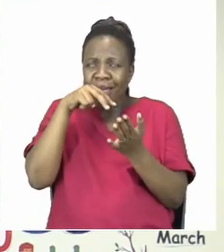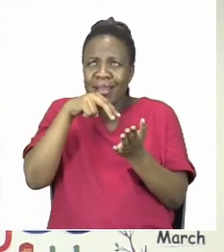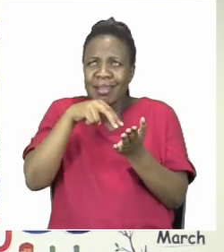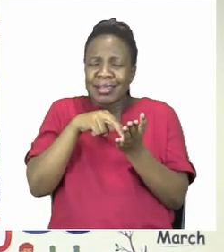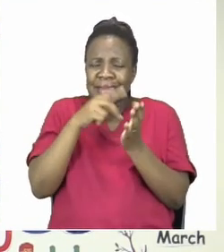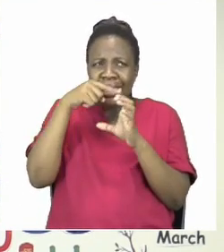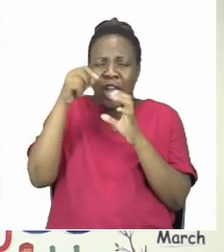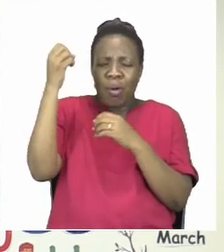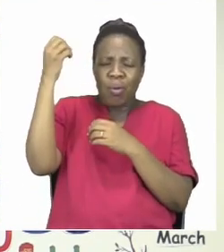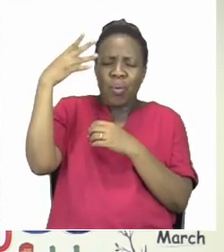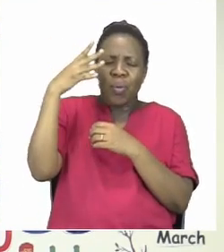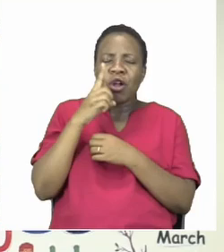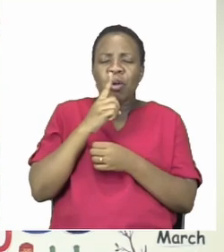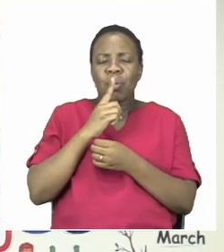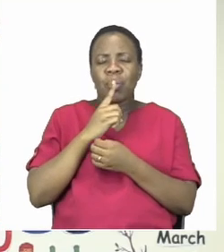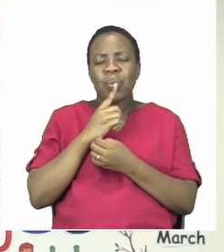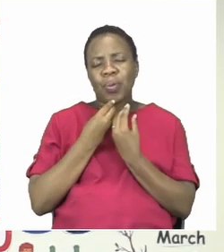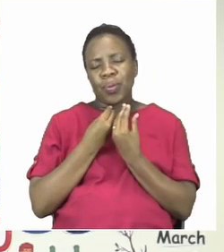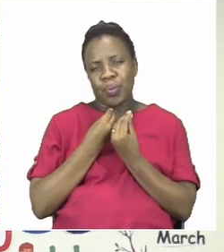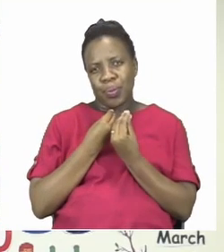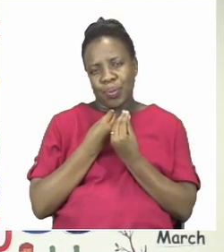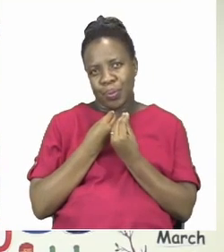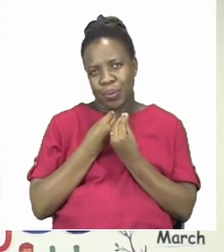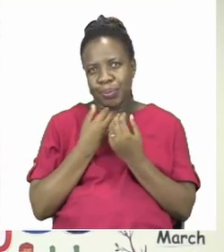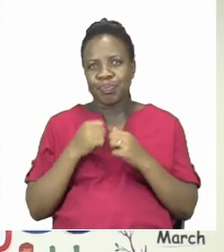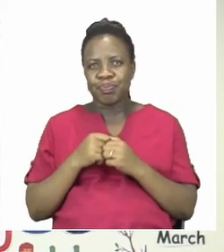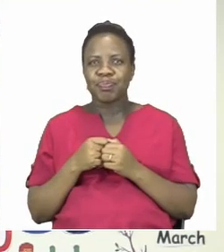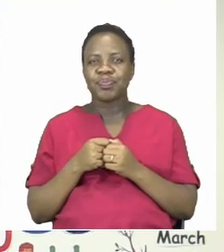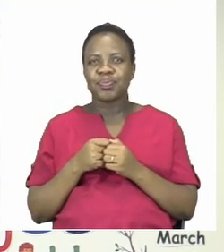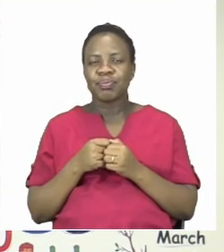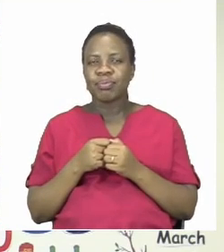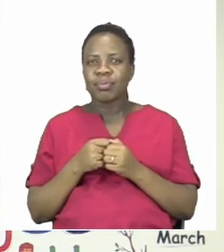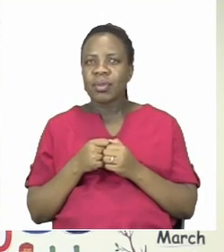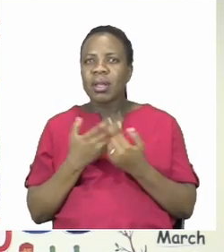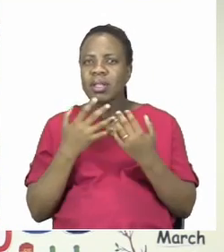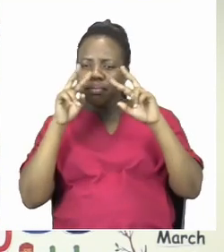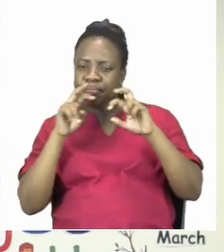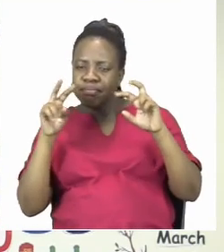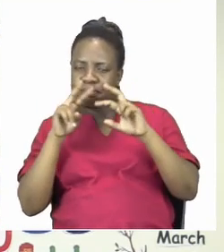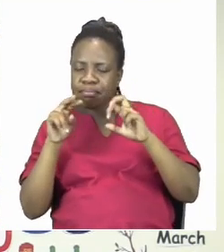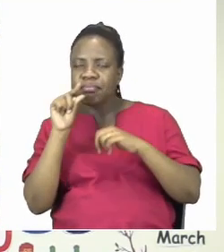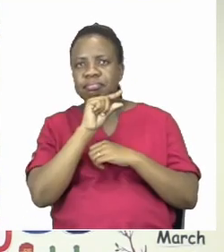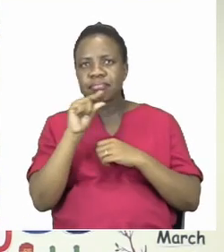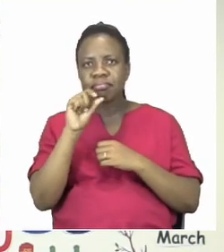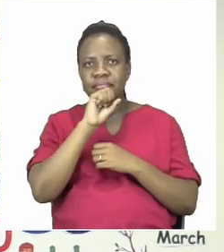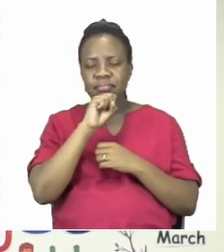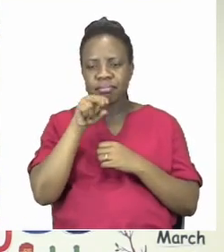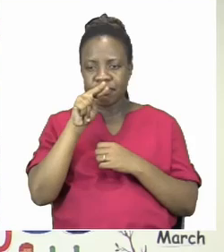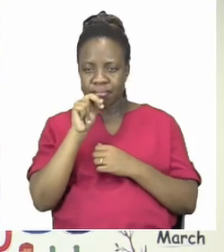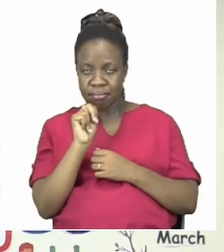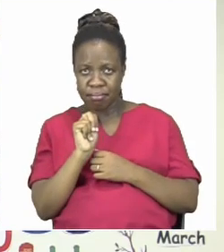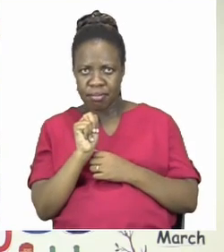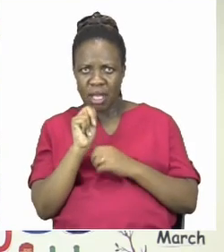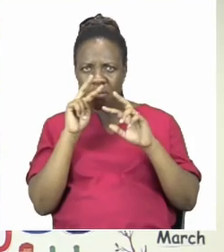let's see. Over here you will see we have a letter S. And next to it we have another letter S. Right, let's